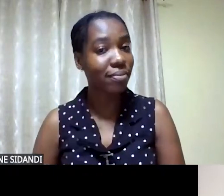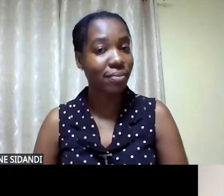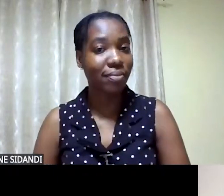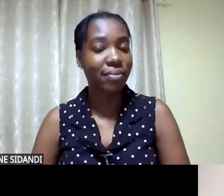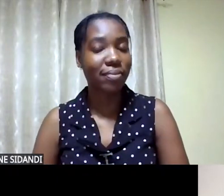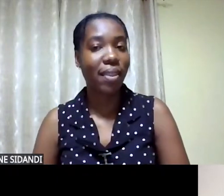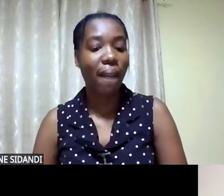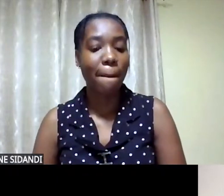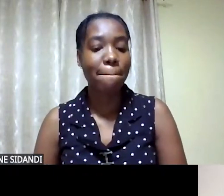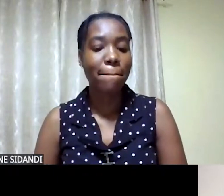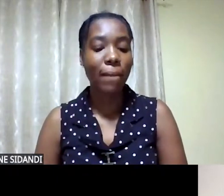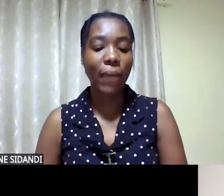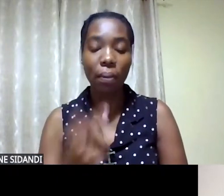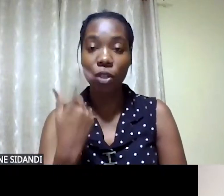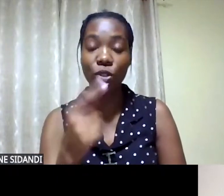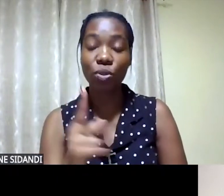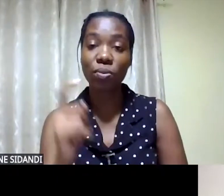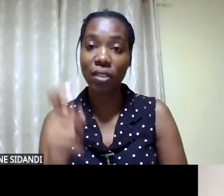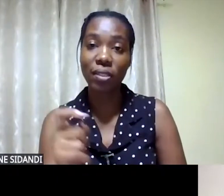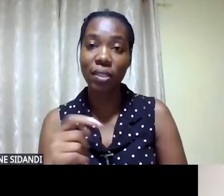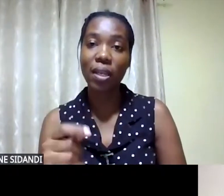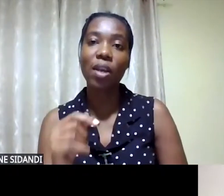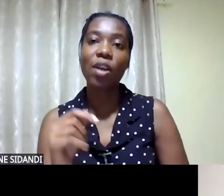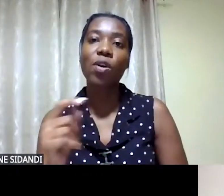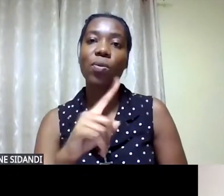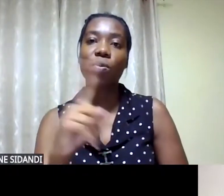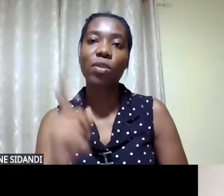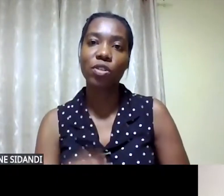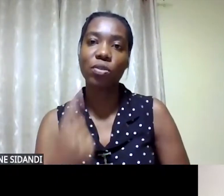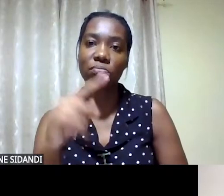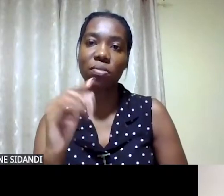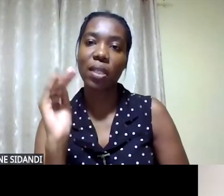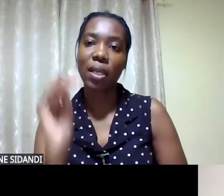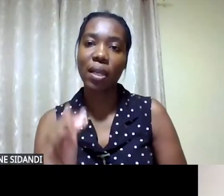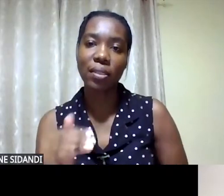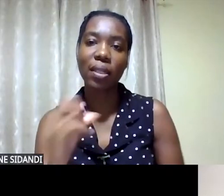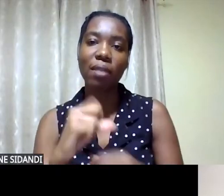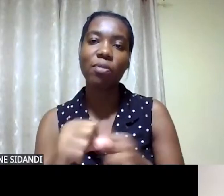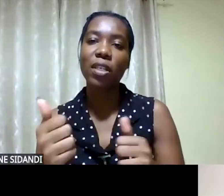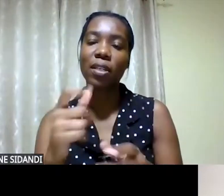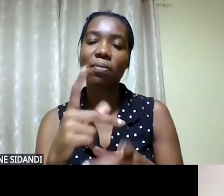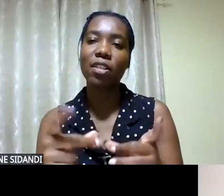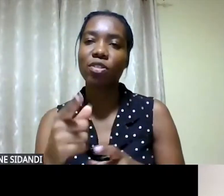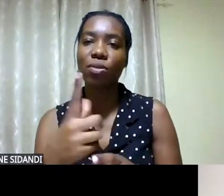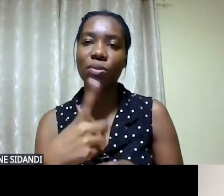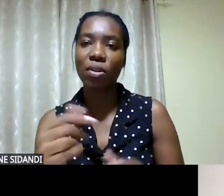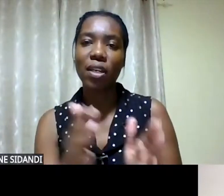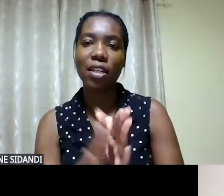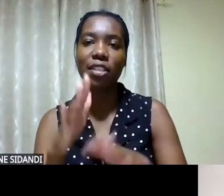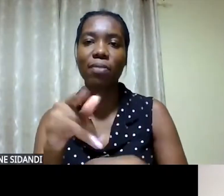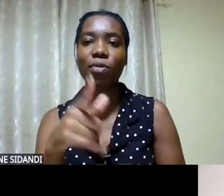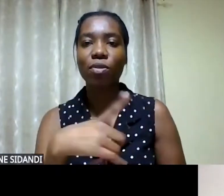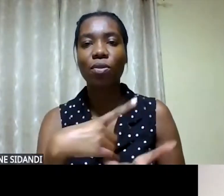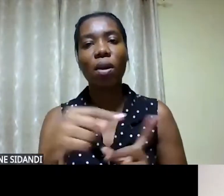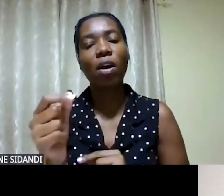You just need to ask the right questions on regarding every place you are, every step that we have spoken about. Ask the